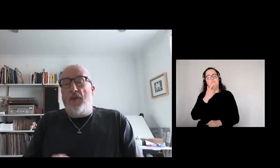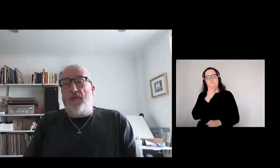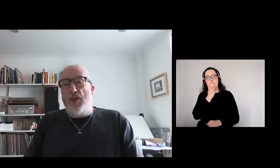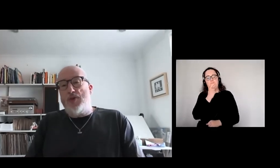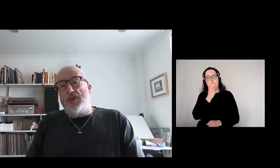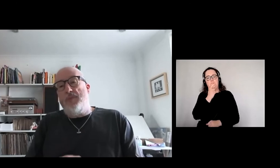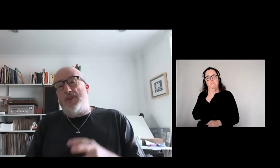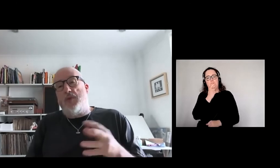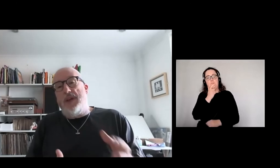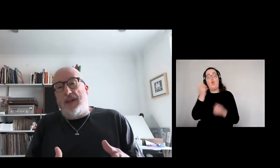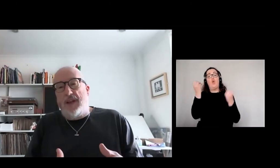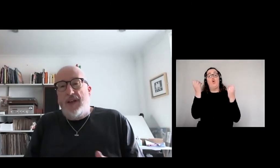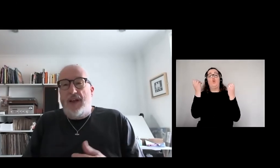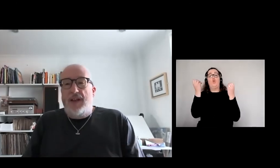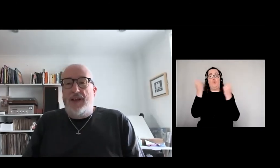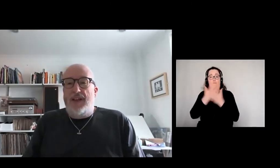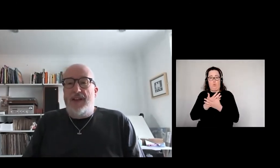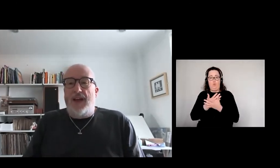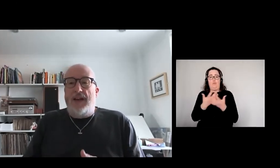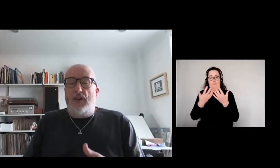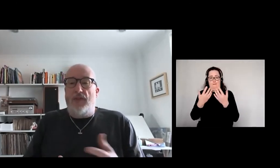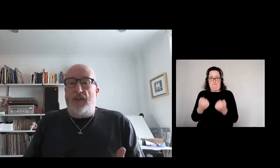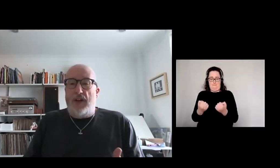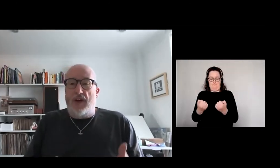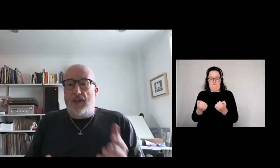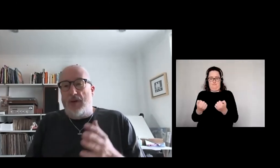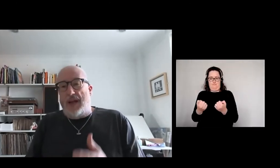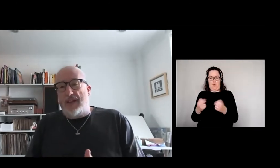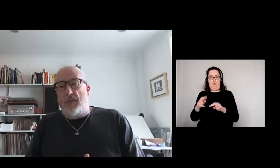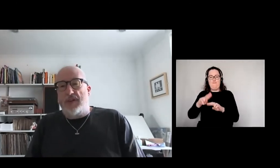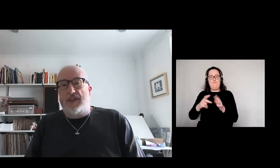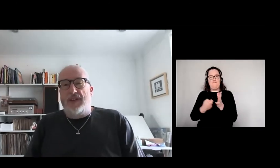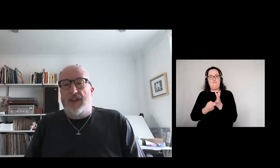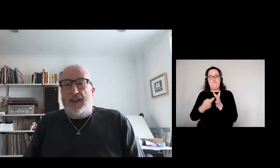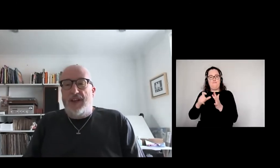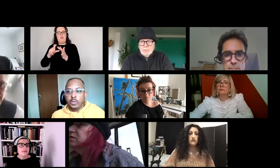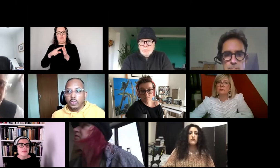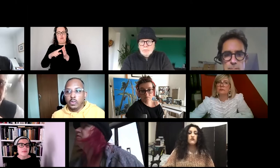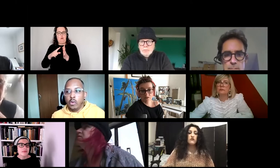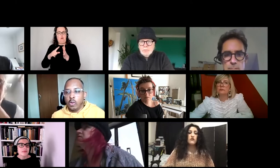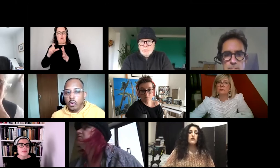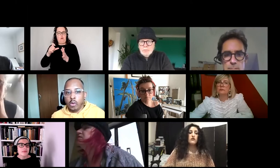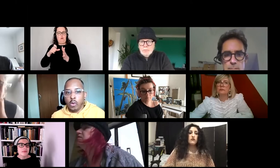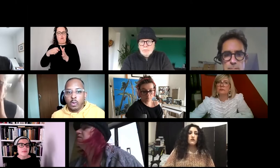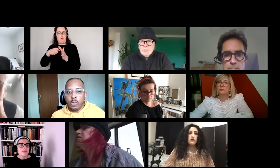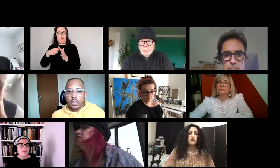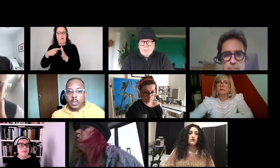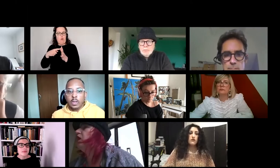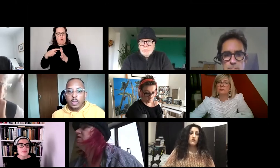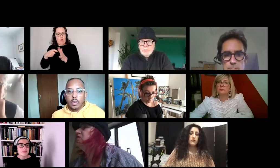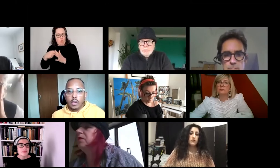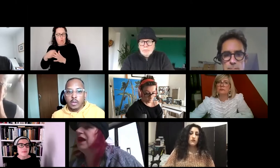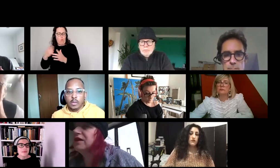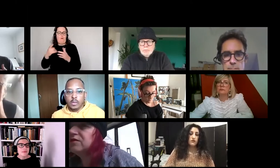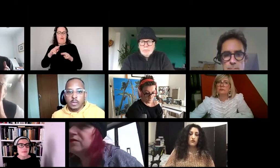it's a confusion between the idea of Frida Kahlo or Agnes Martin. You know, are the artists saying that they should be